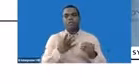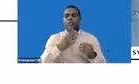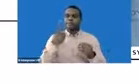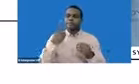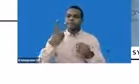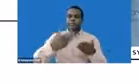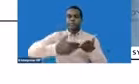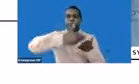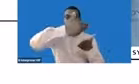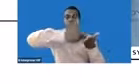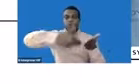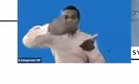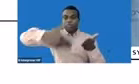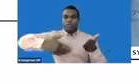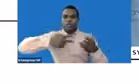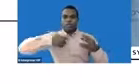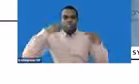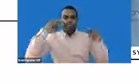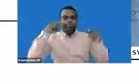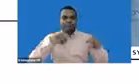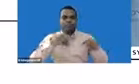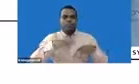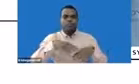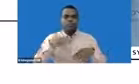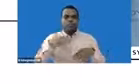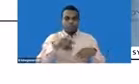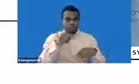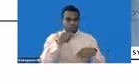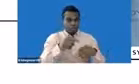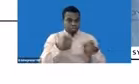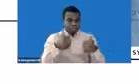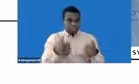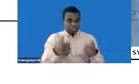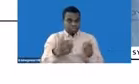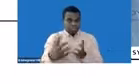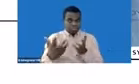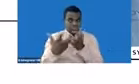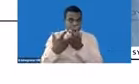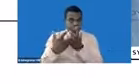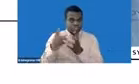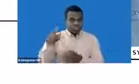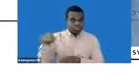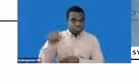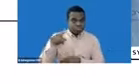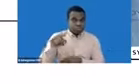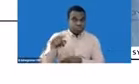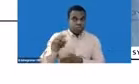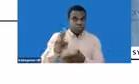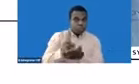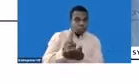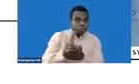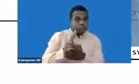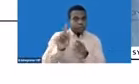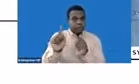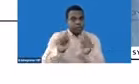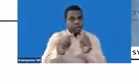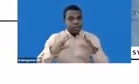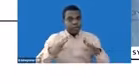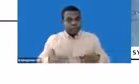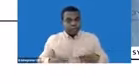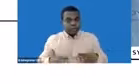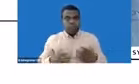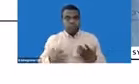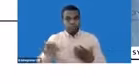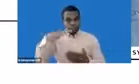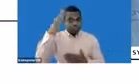awareness of the feedback mechanism, of the existence and where to find it. But it's also useful for website owners,